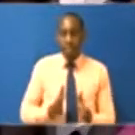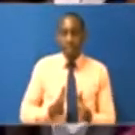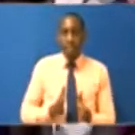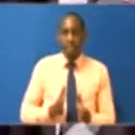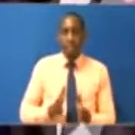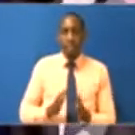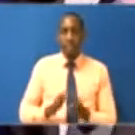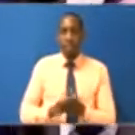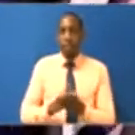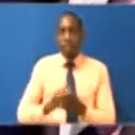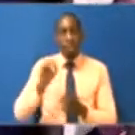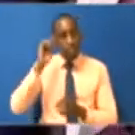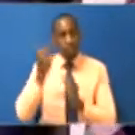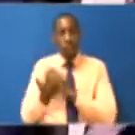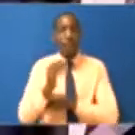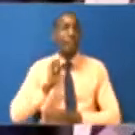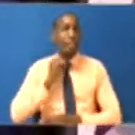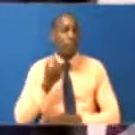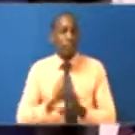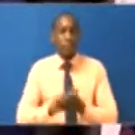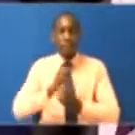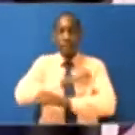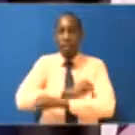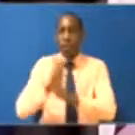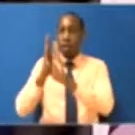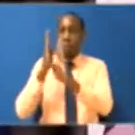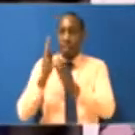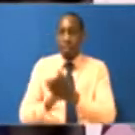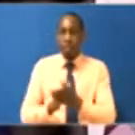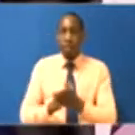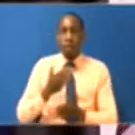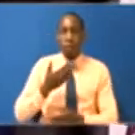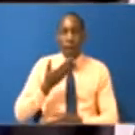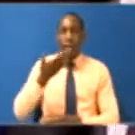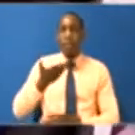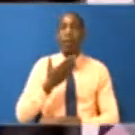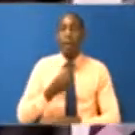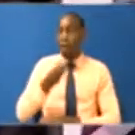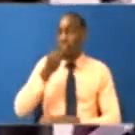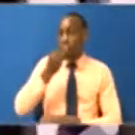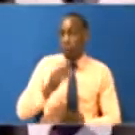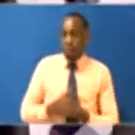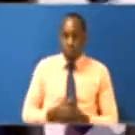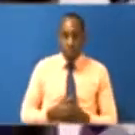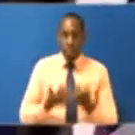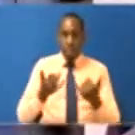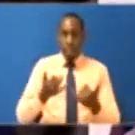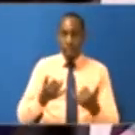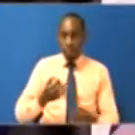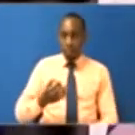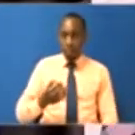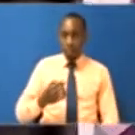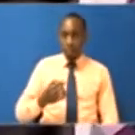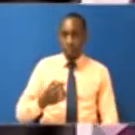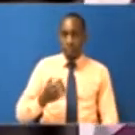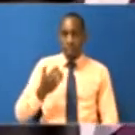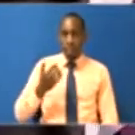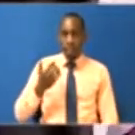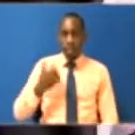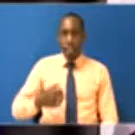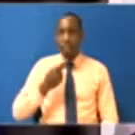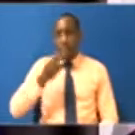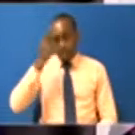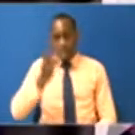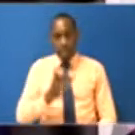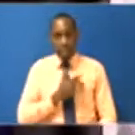sweets or for a bowl or for a school business ambitious and they said they wanted food we have you know other parents that broke my heart we have too